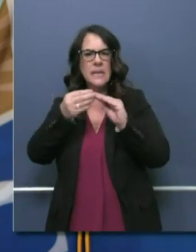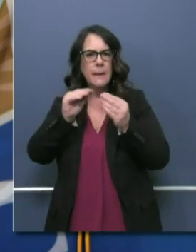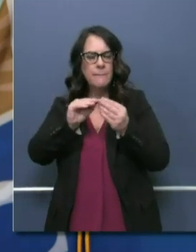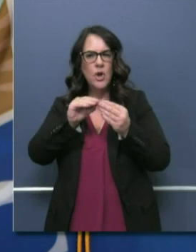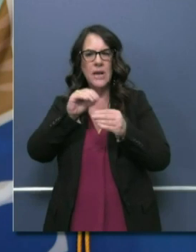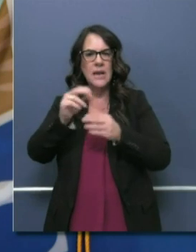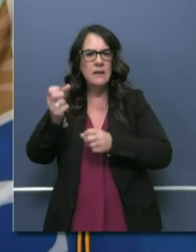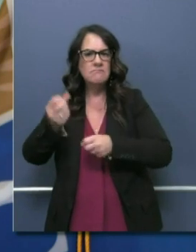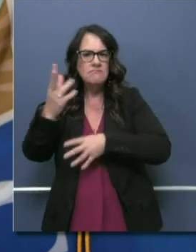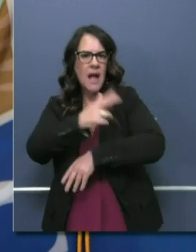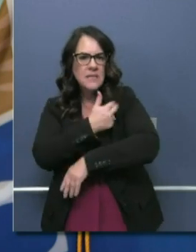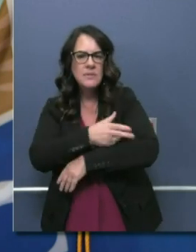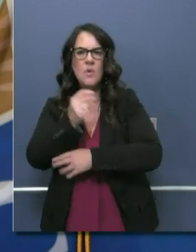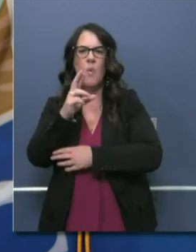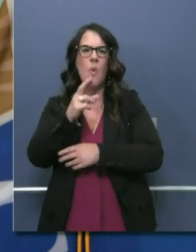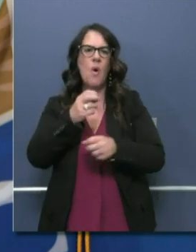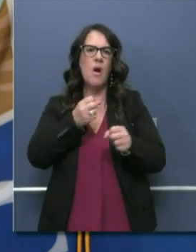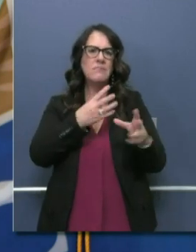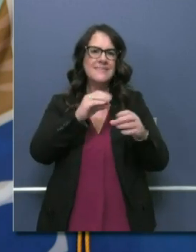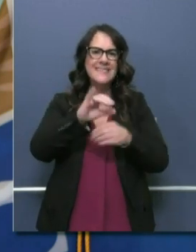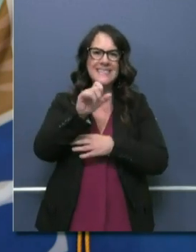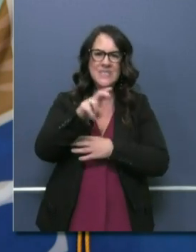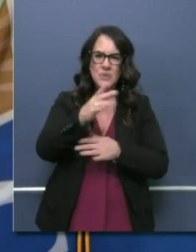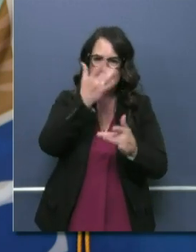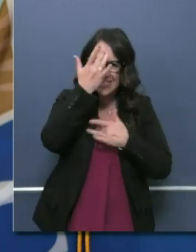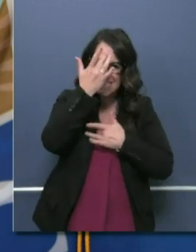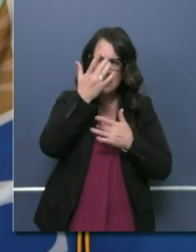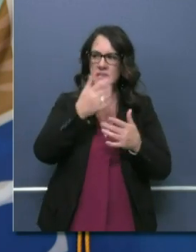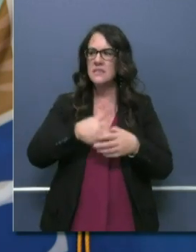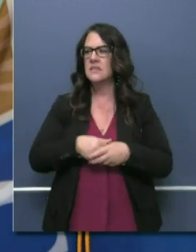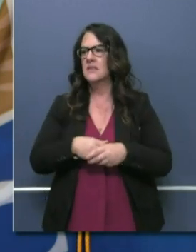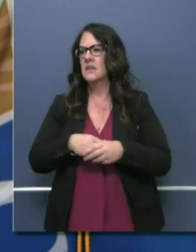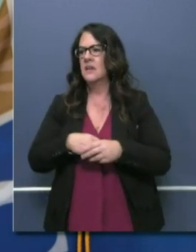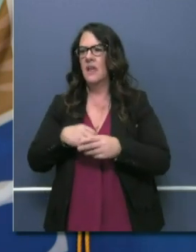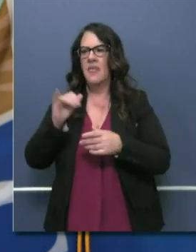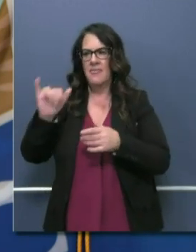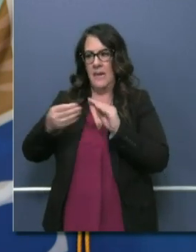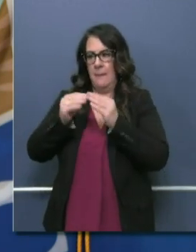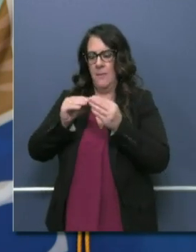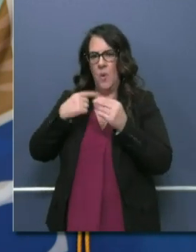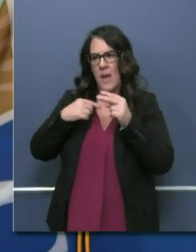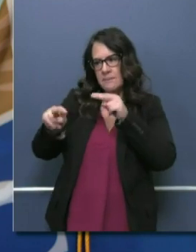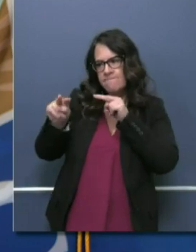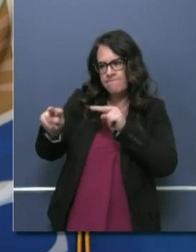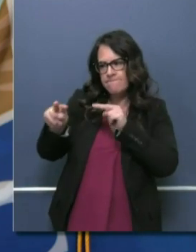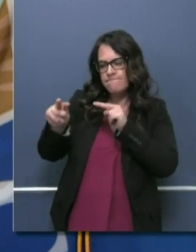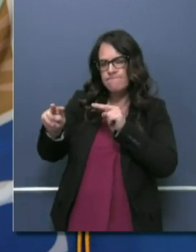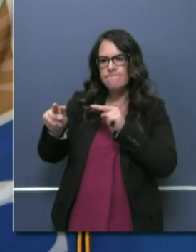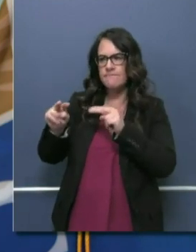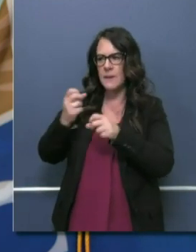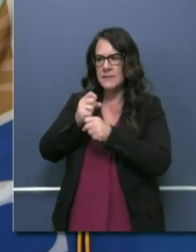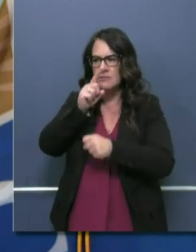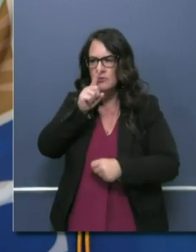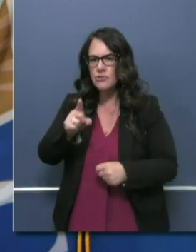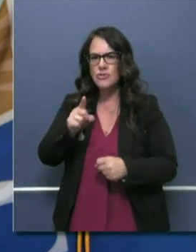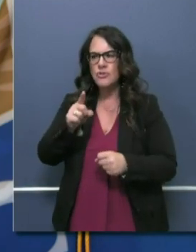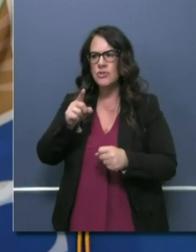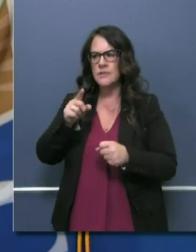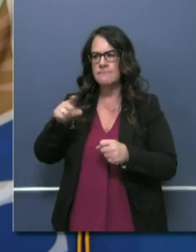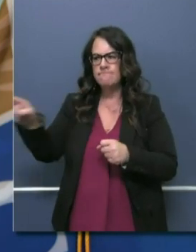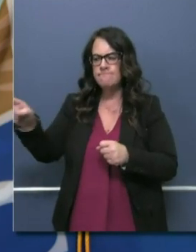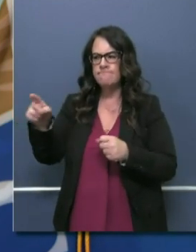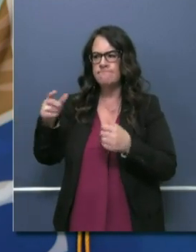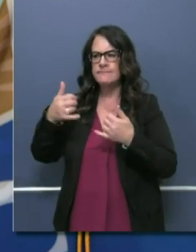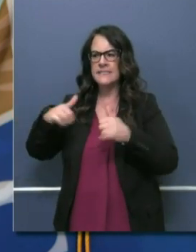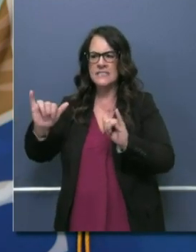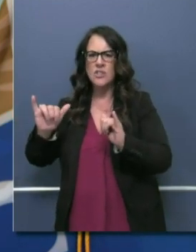those are numbers that we monitor because they should be monitored consistently, but they